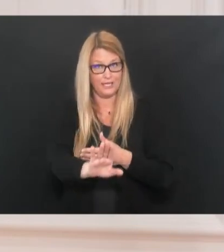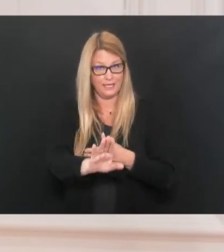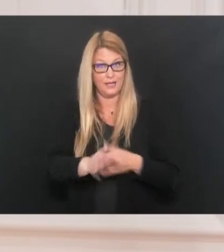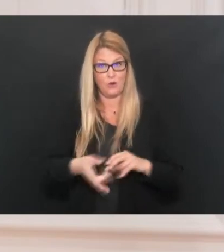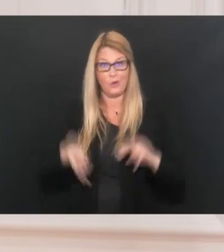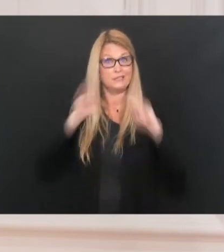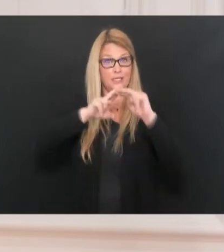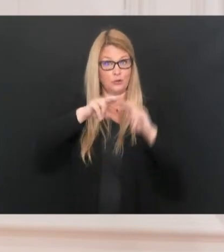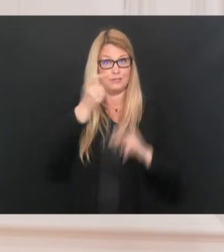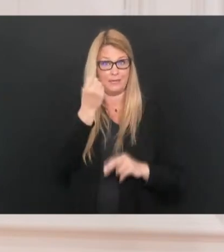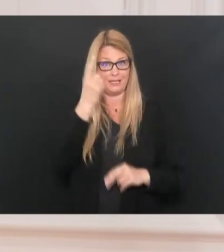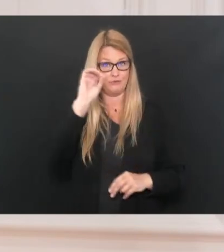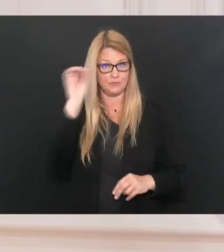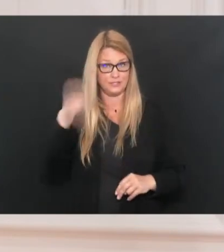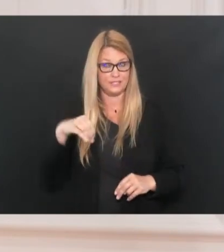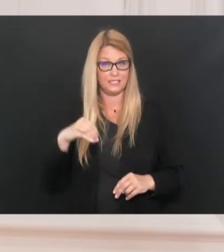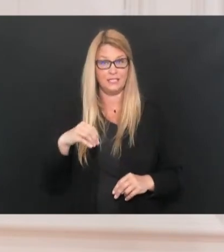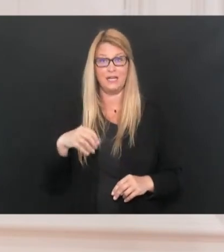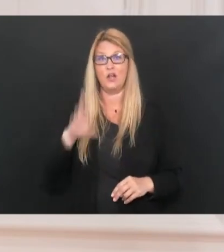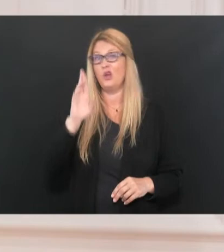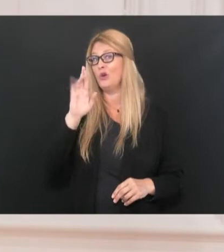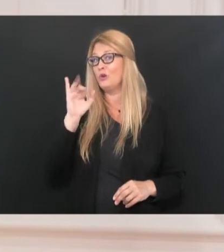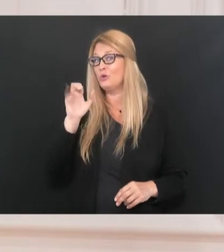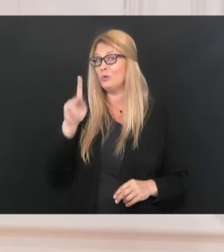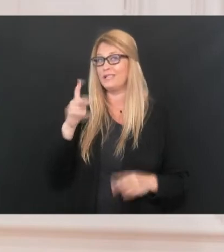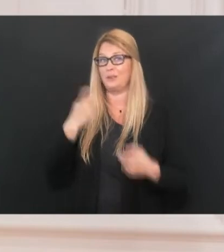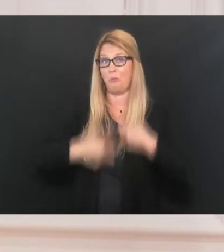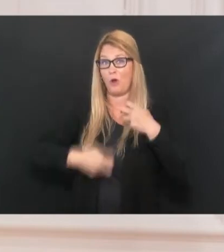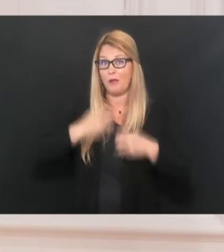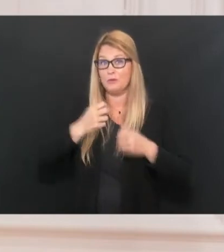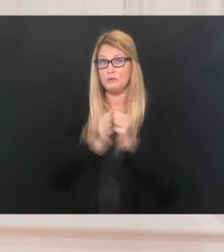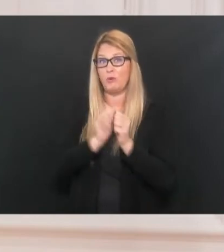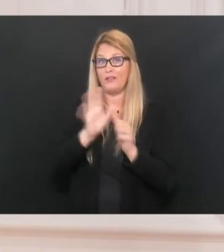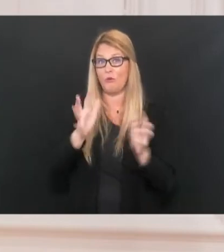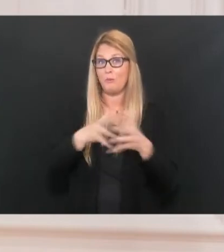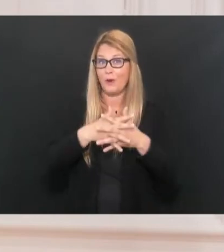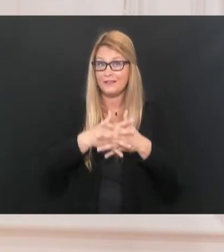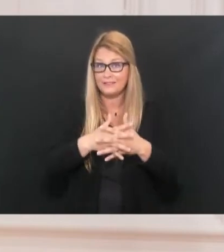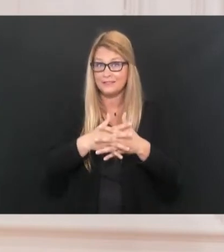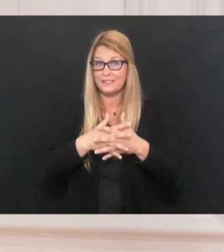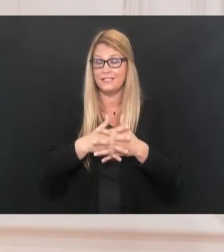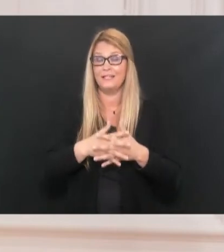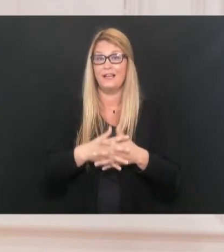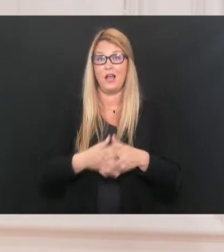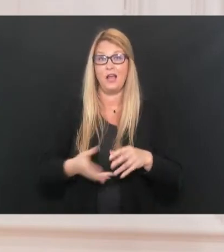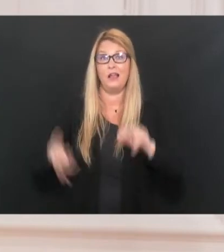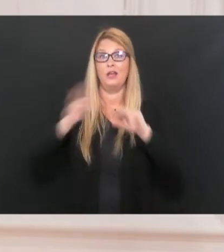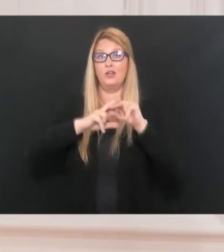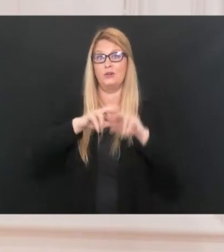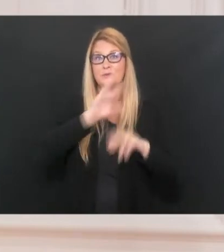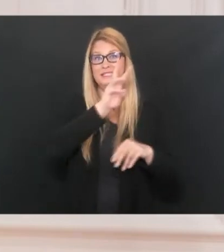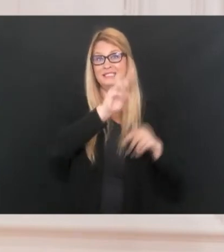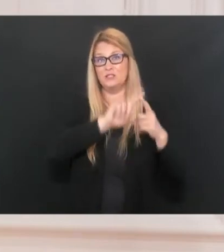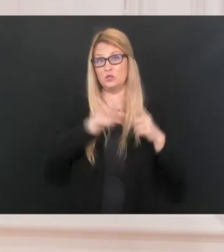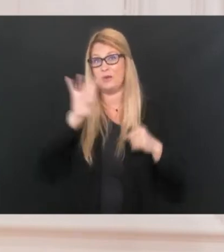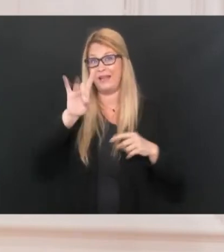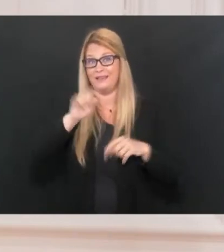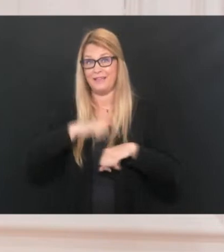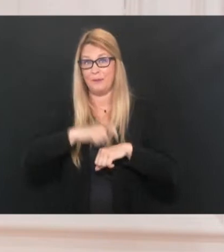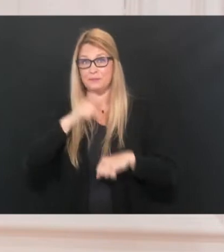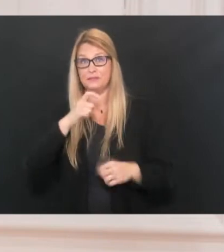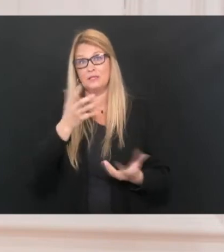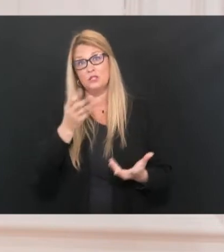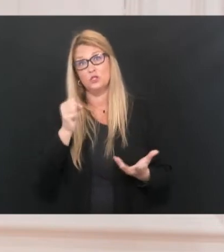unvaccinated women. Risk of complications of pregnancy up 6 to 8 times.